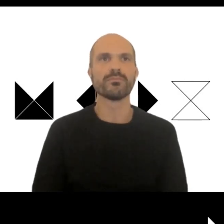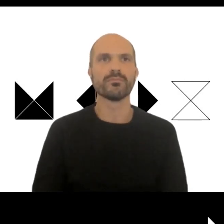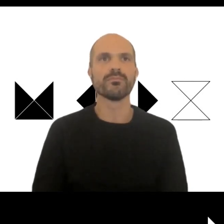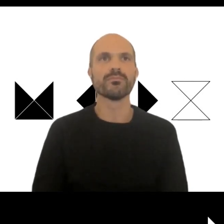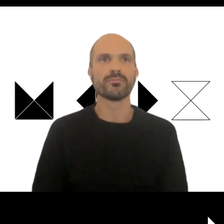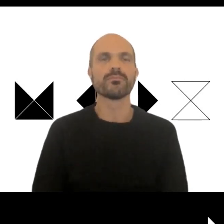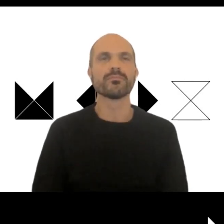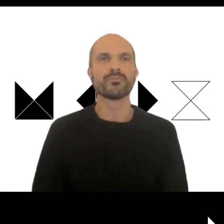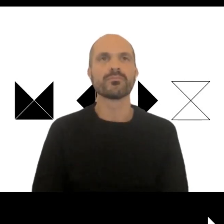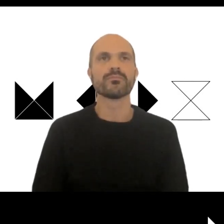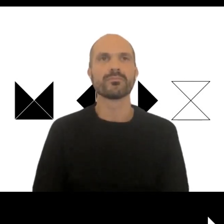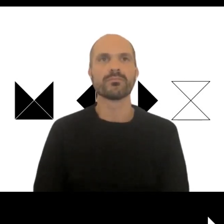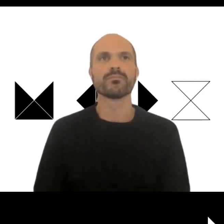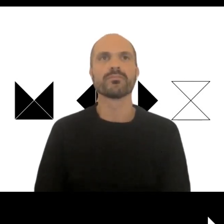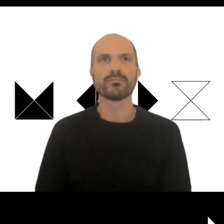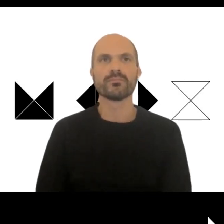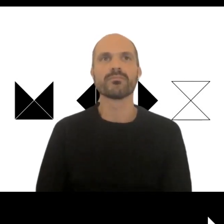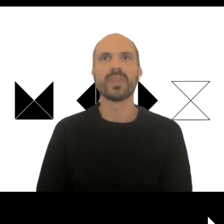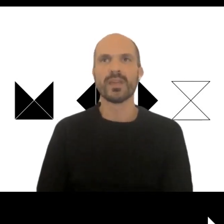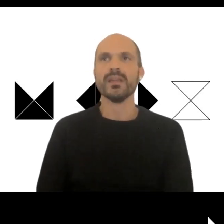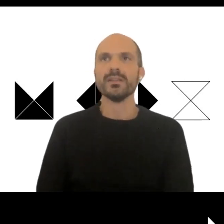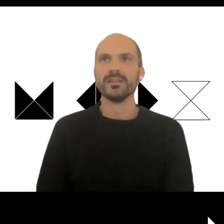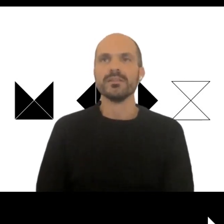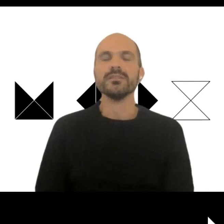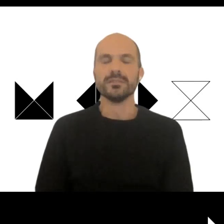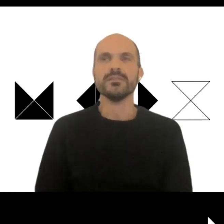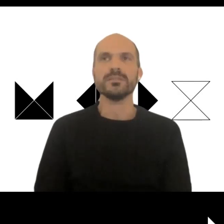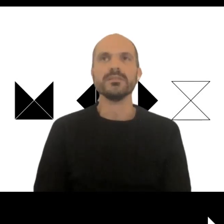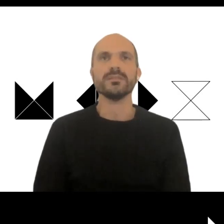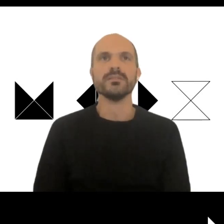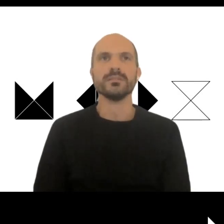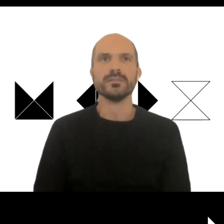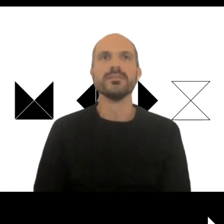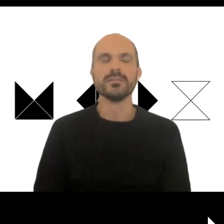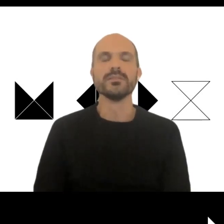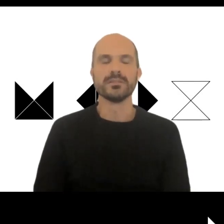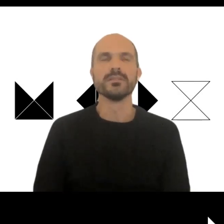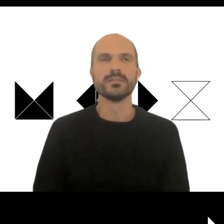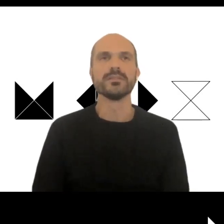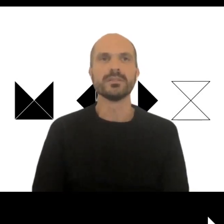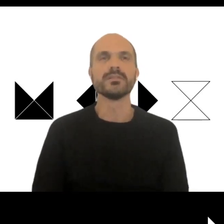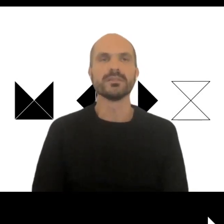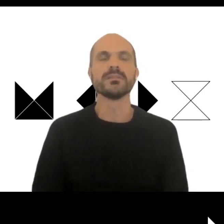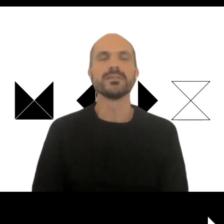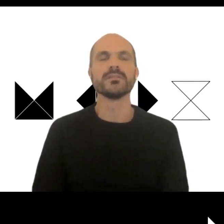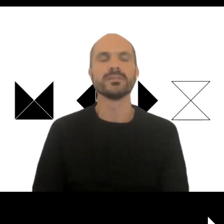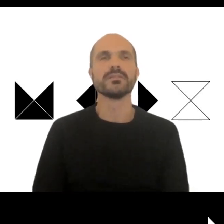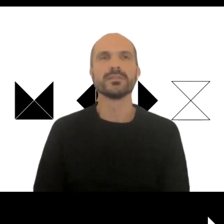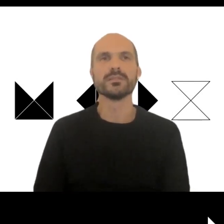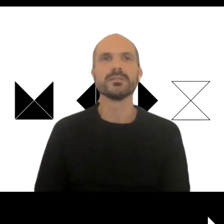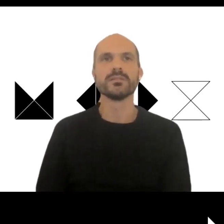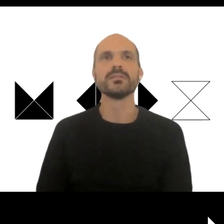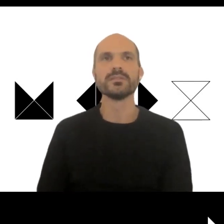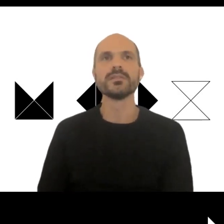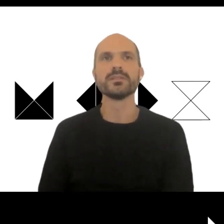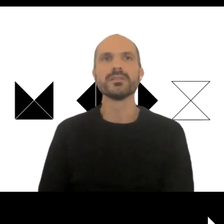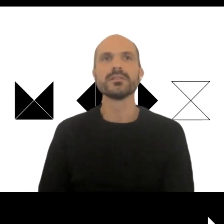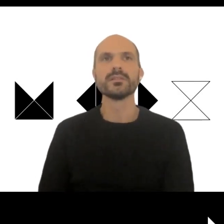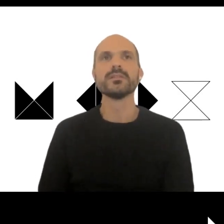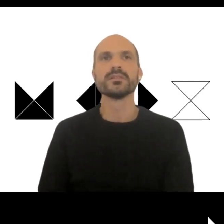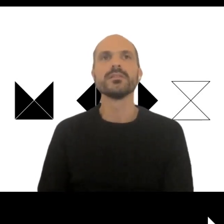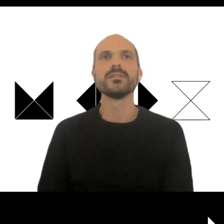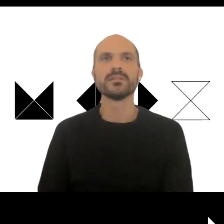but the quality is something very special. And so that's why, so today we are only developers, but